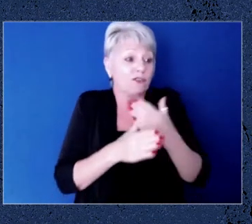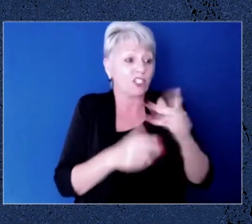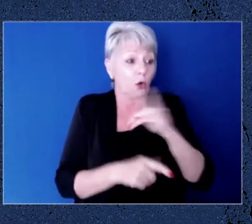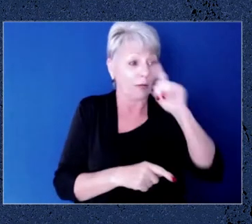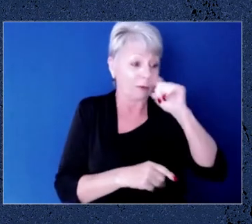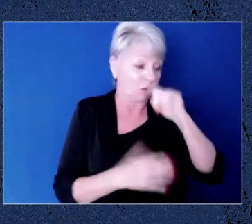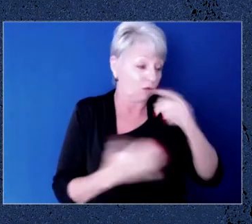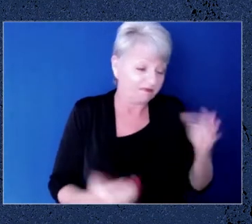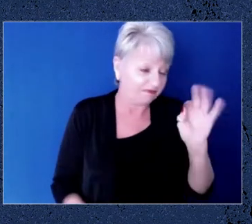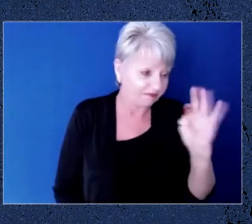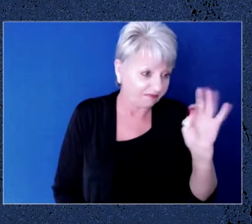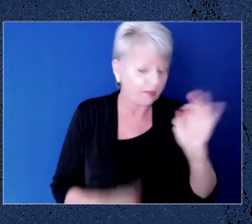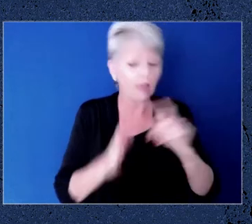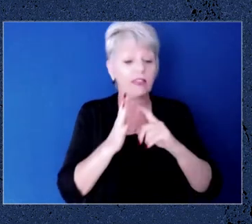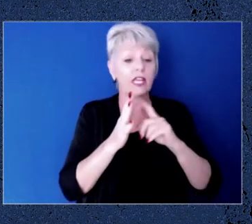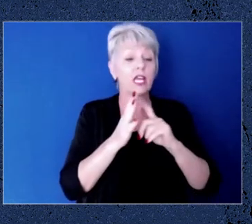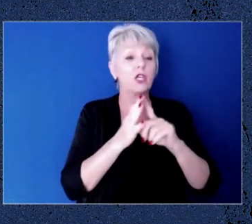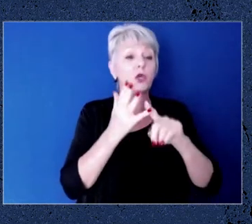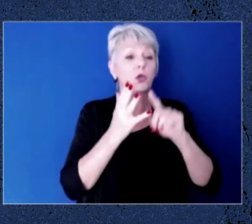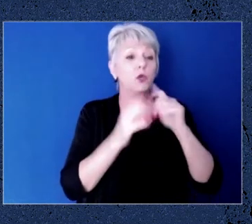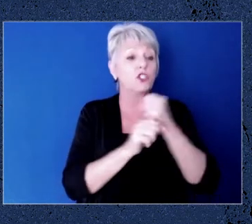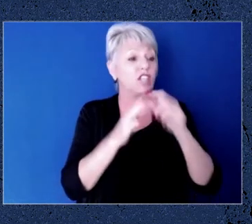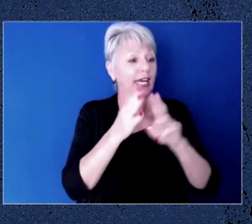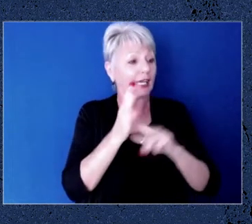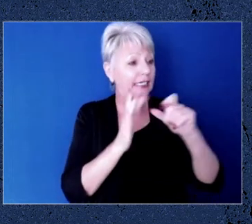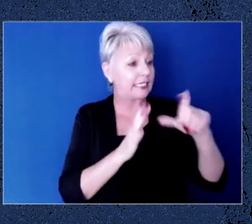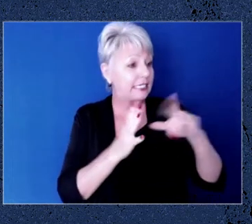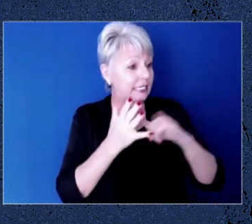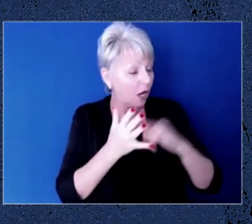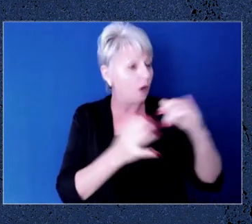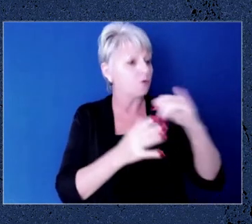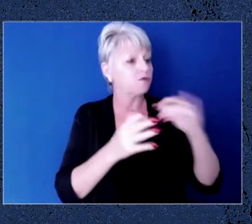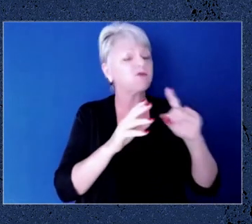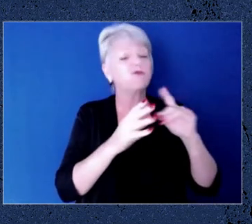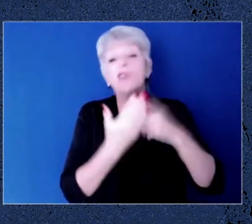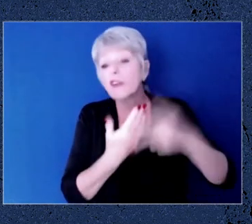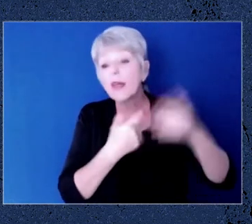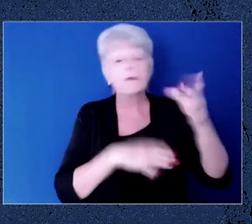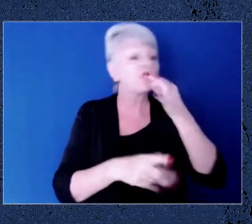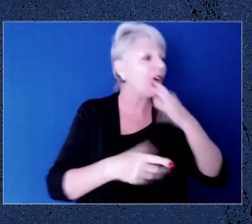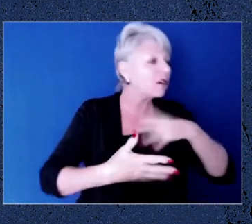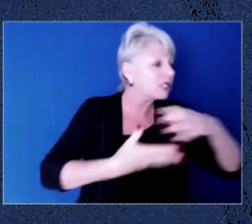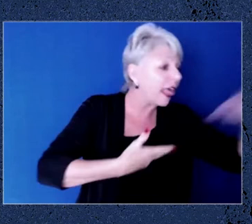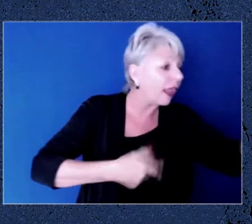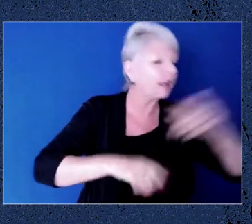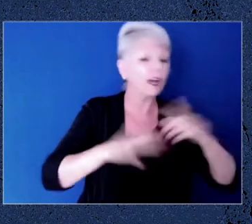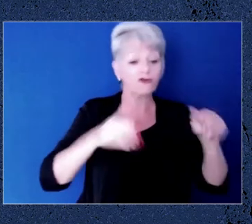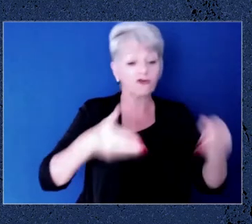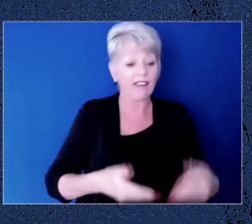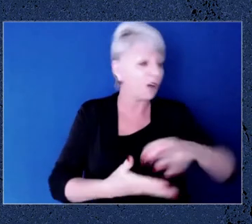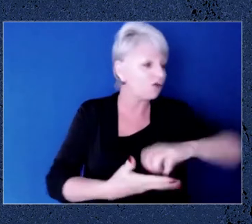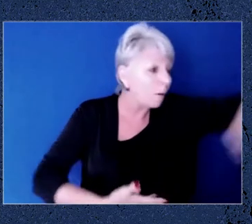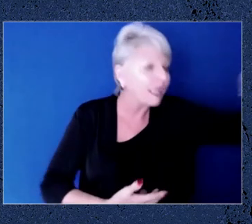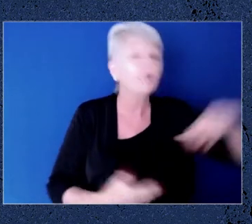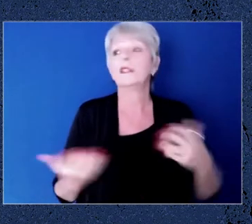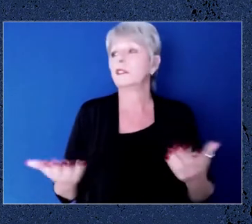the eugenics program, stolen children, grave robbing, all these sorts of things on the back of science, you know. And the kind of